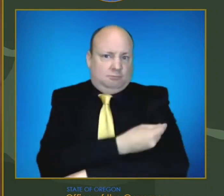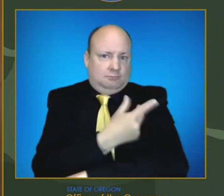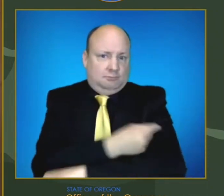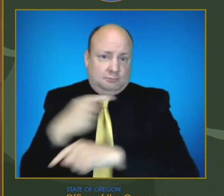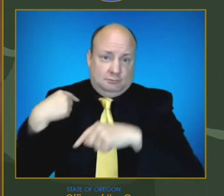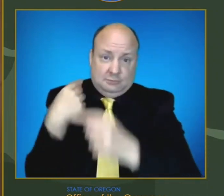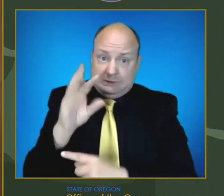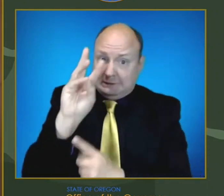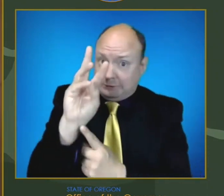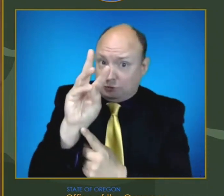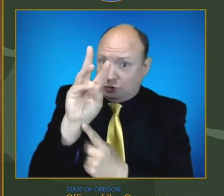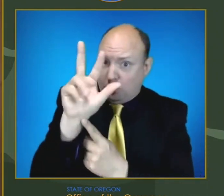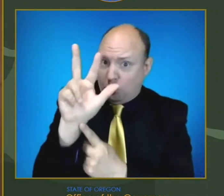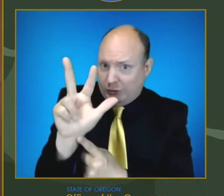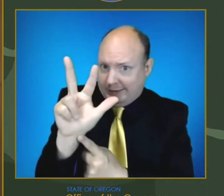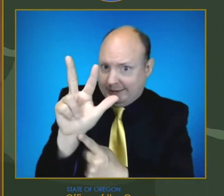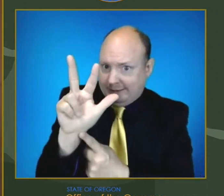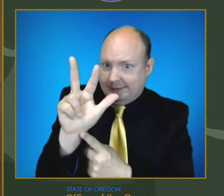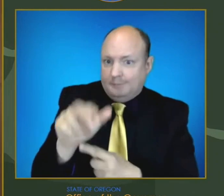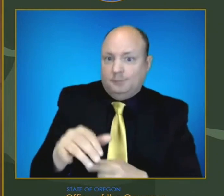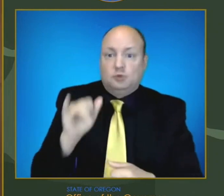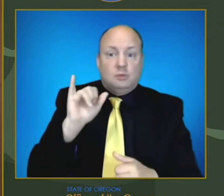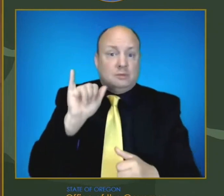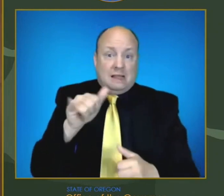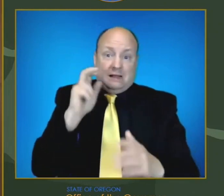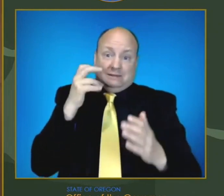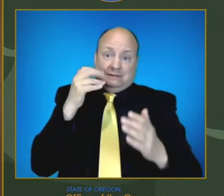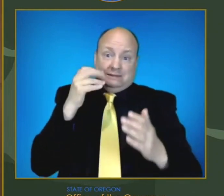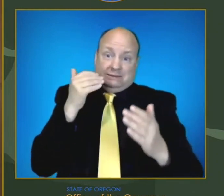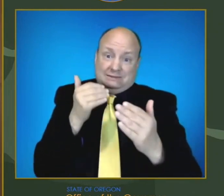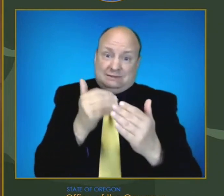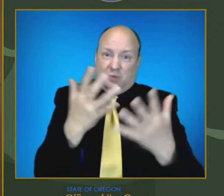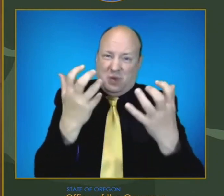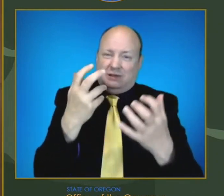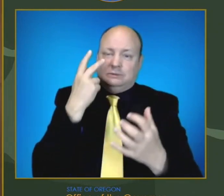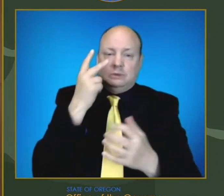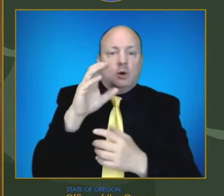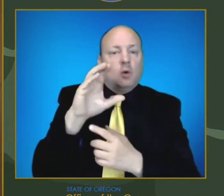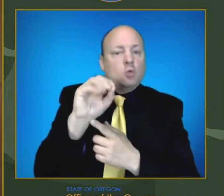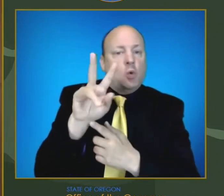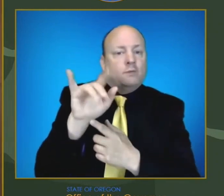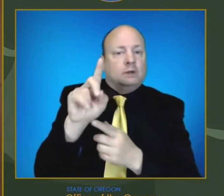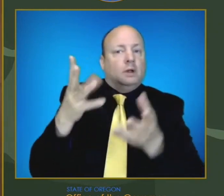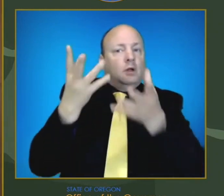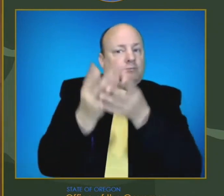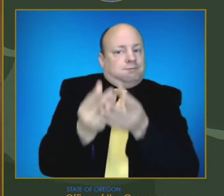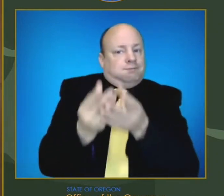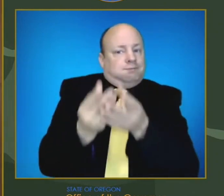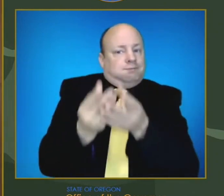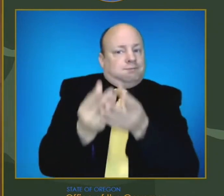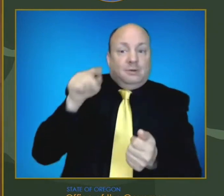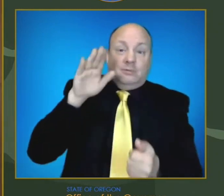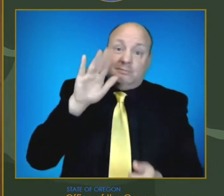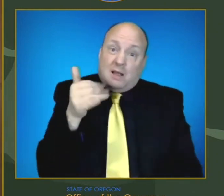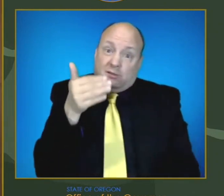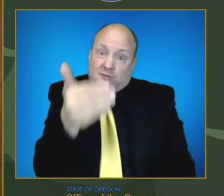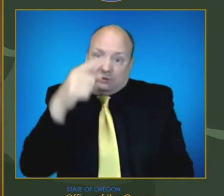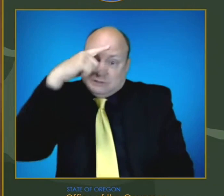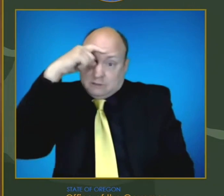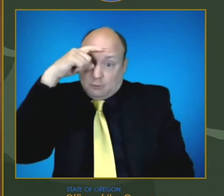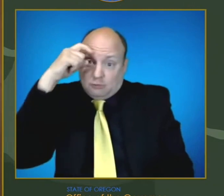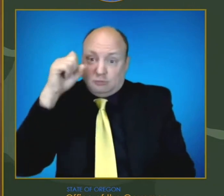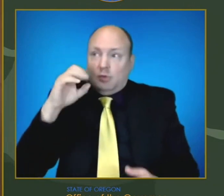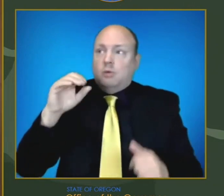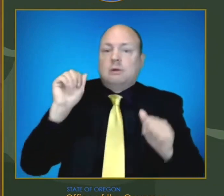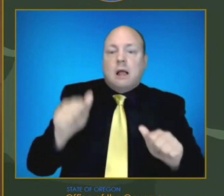chapter of the pandemic. With summer just around the corner and life starting to return to normal, I think we're